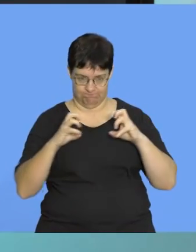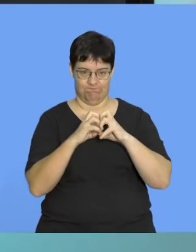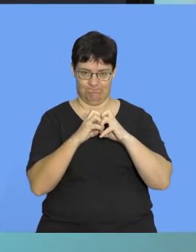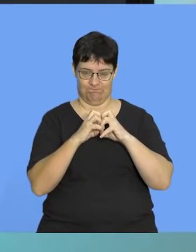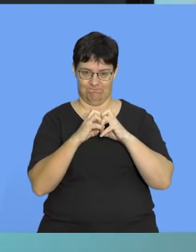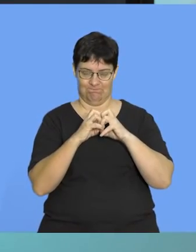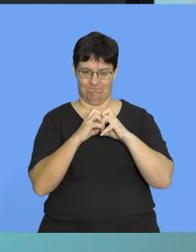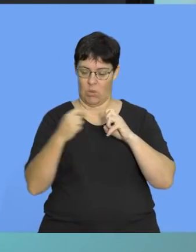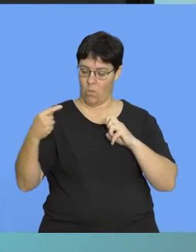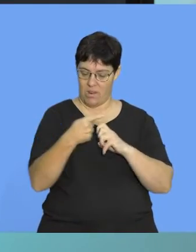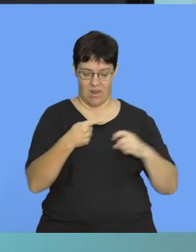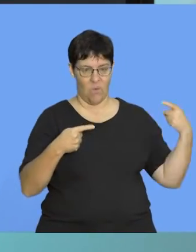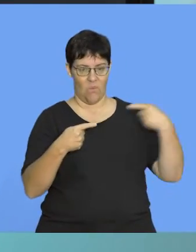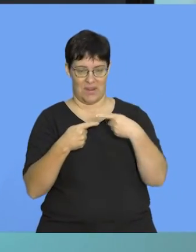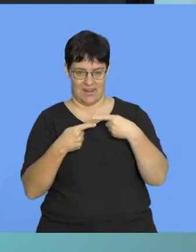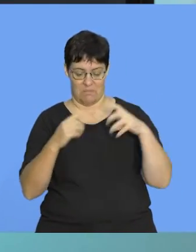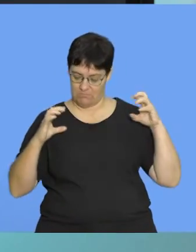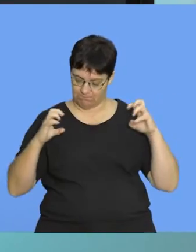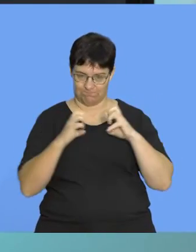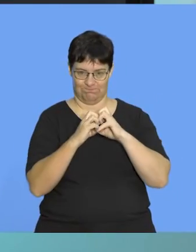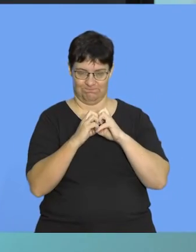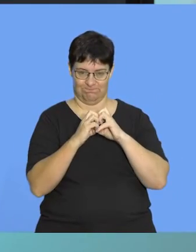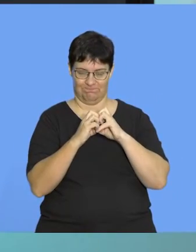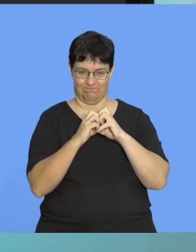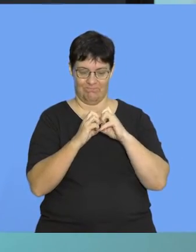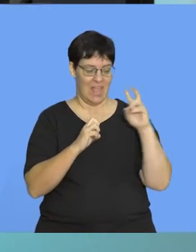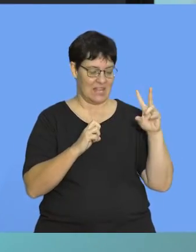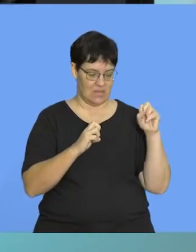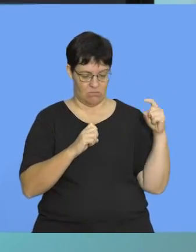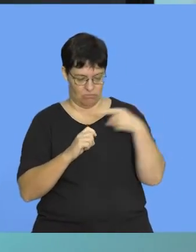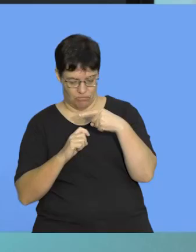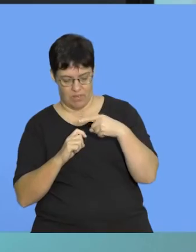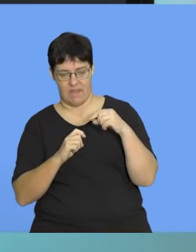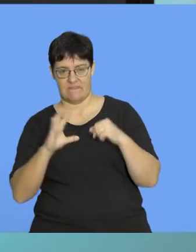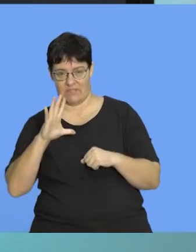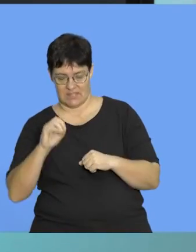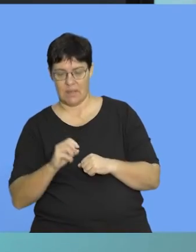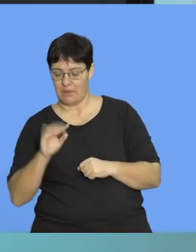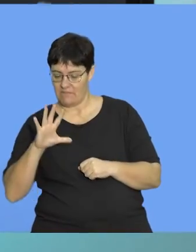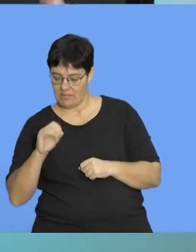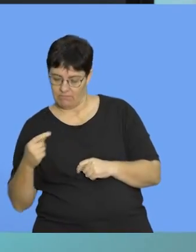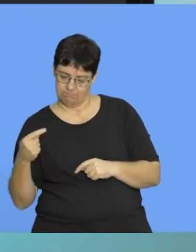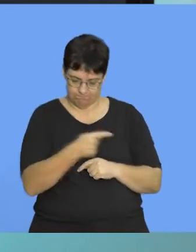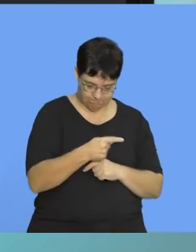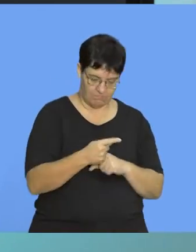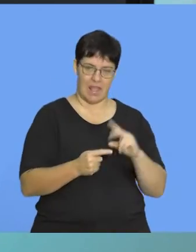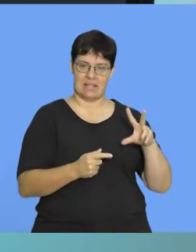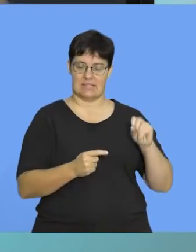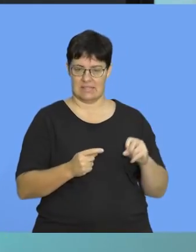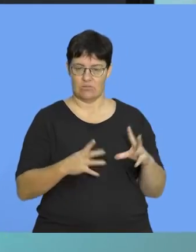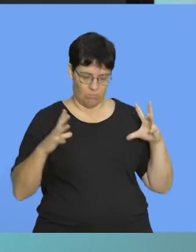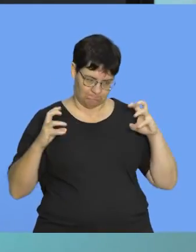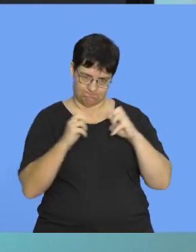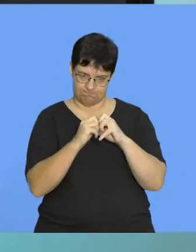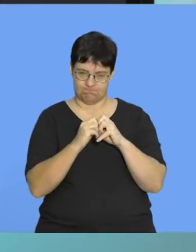in two directions. The 80 is going to go to the 50, and the 50 is going to go to the 80. So attraction